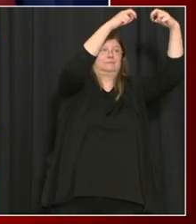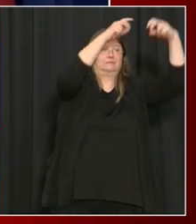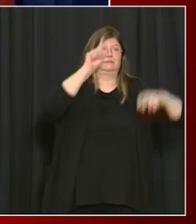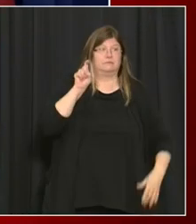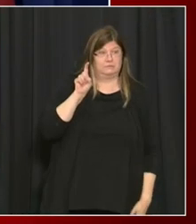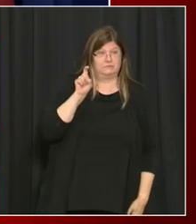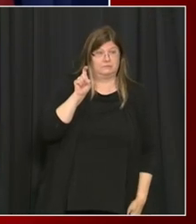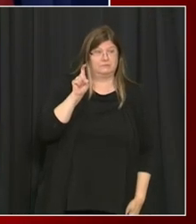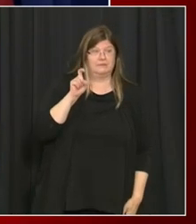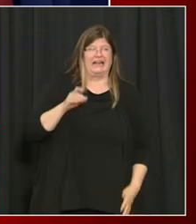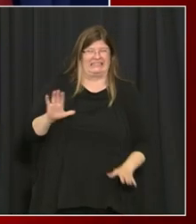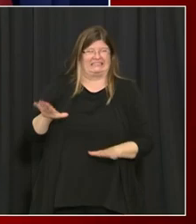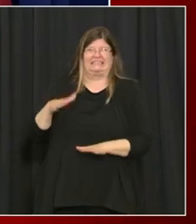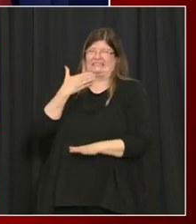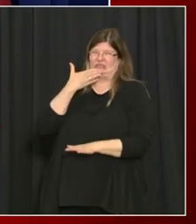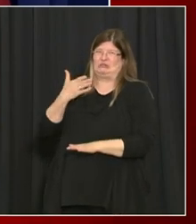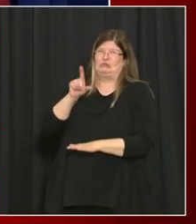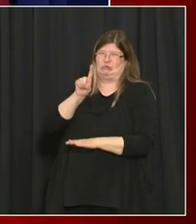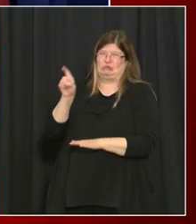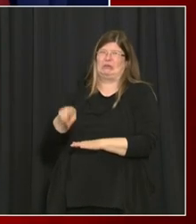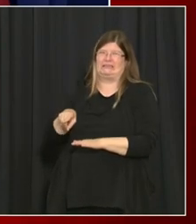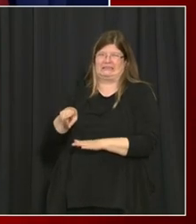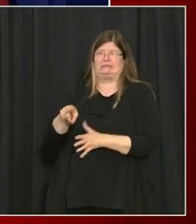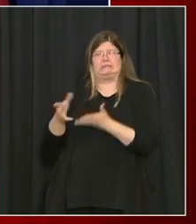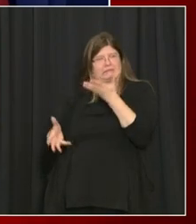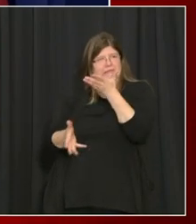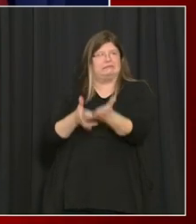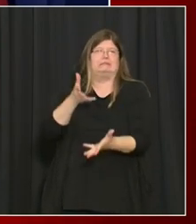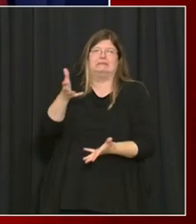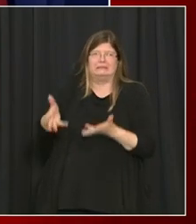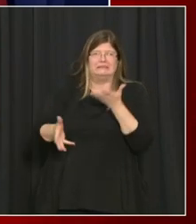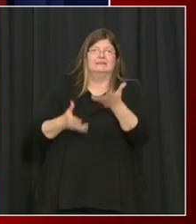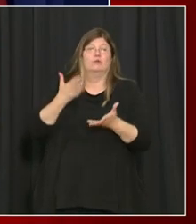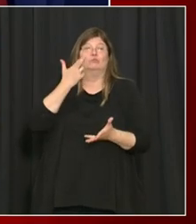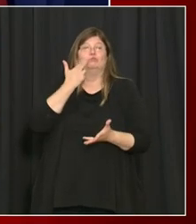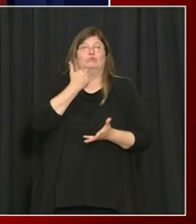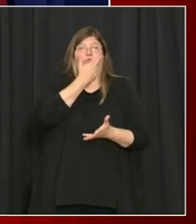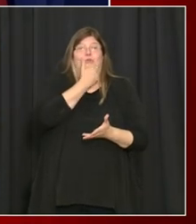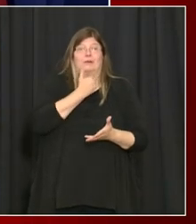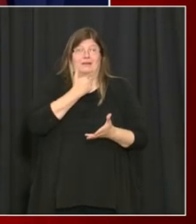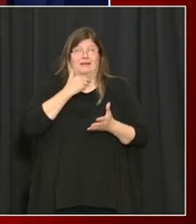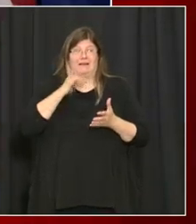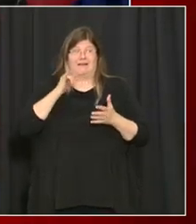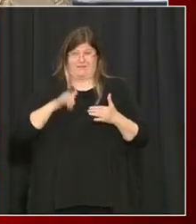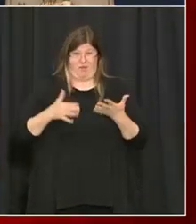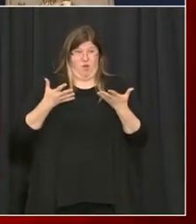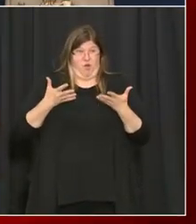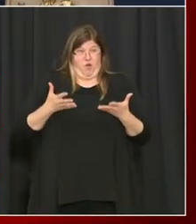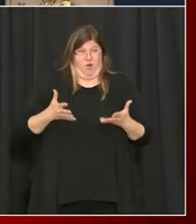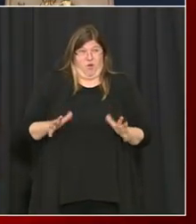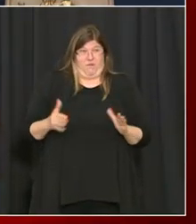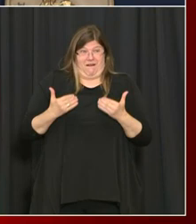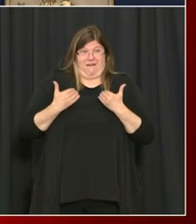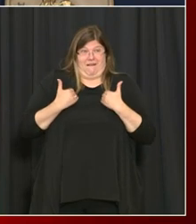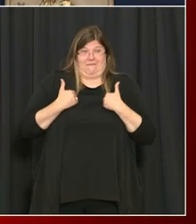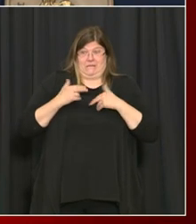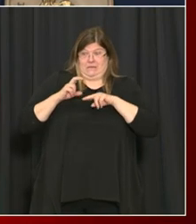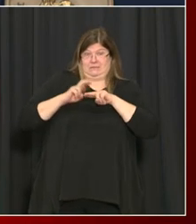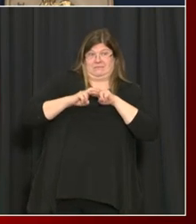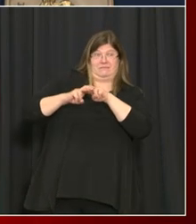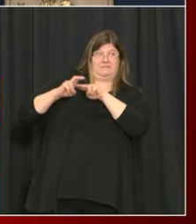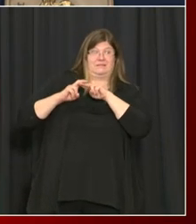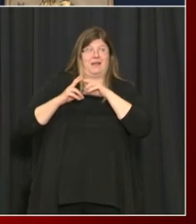we are now, Mark, is that restaurants that are already permitted for outdoor seating, use of the